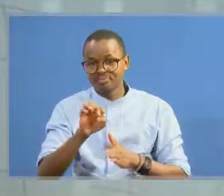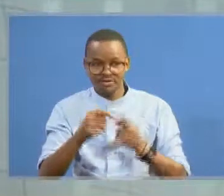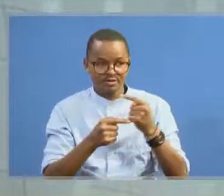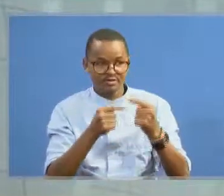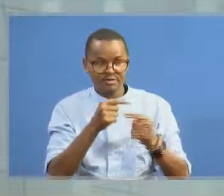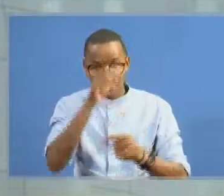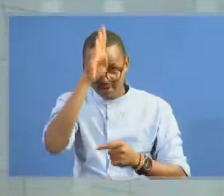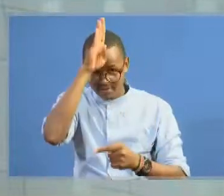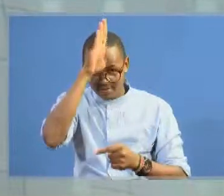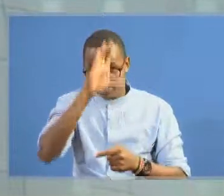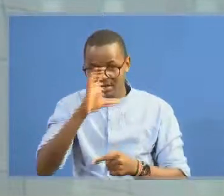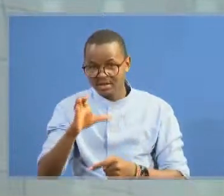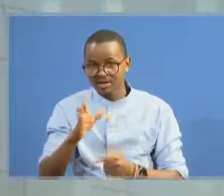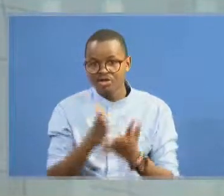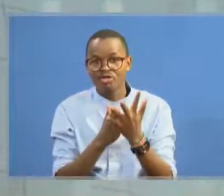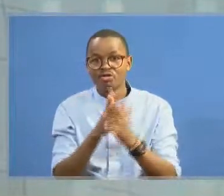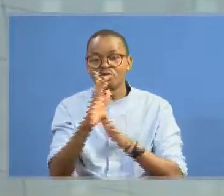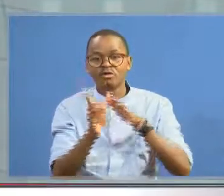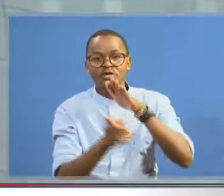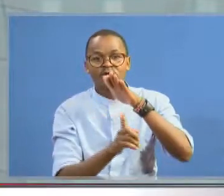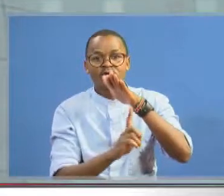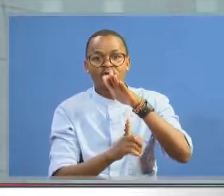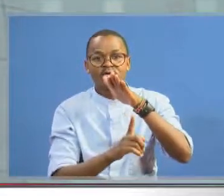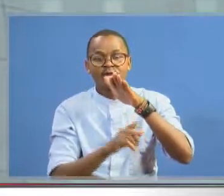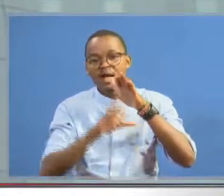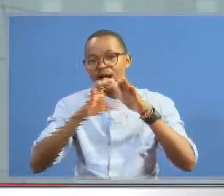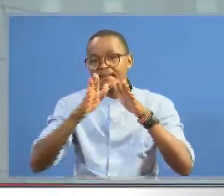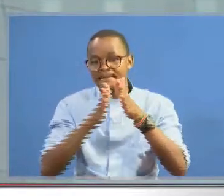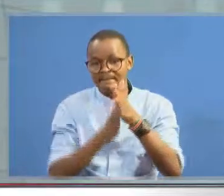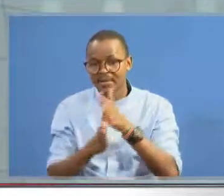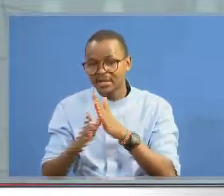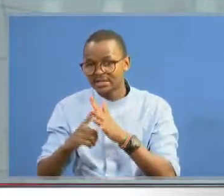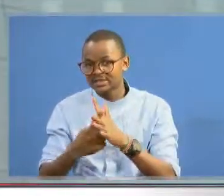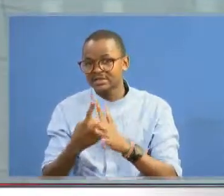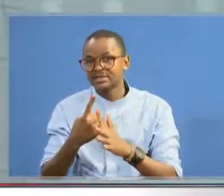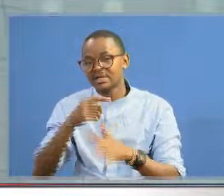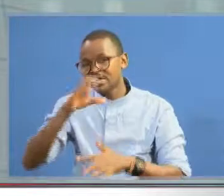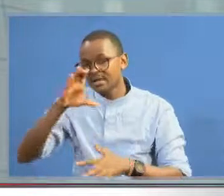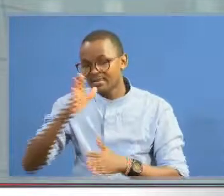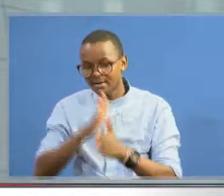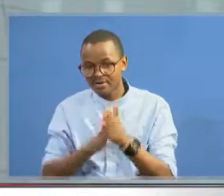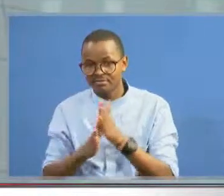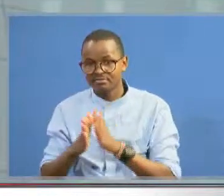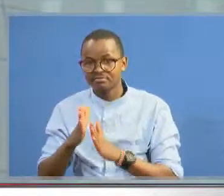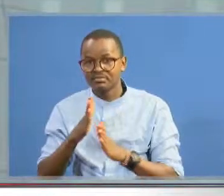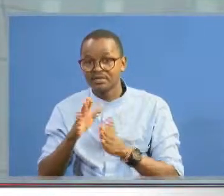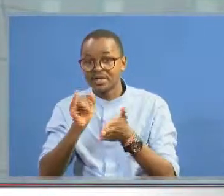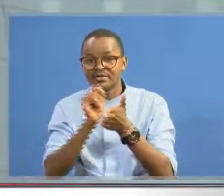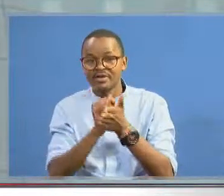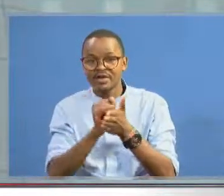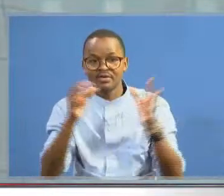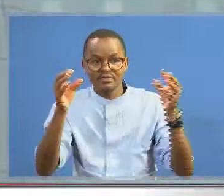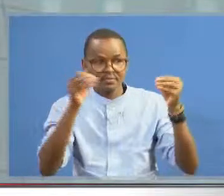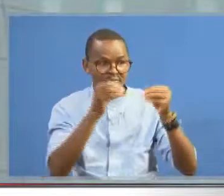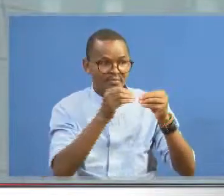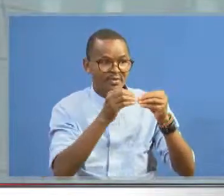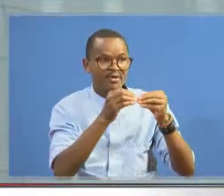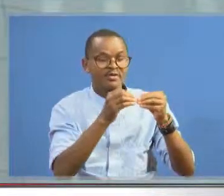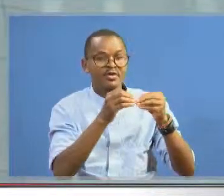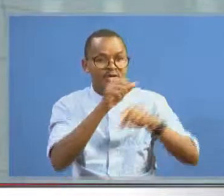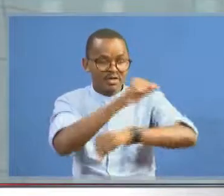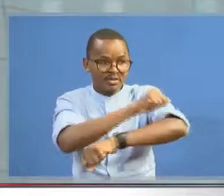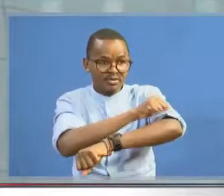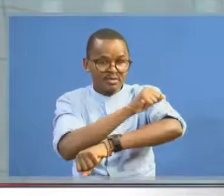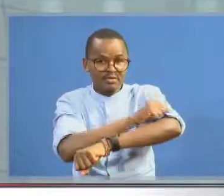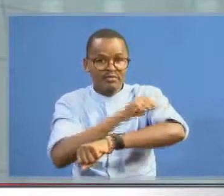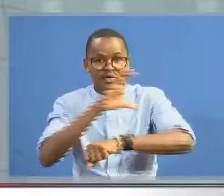Now in Baringo County Government, through the Ministry of Urban Planning, has initiated a town planning framework that will meet the desired standards of a